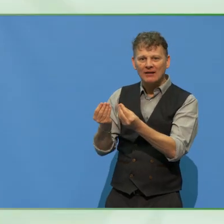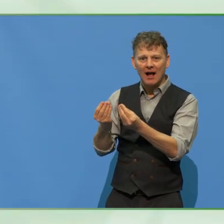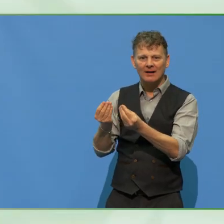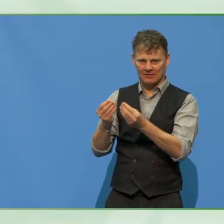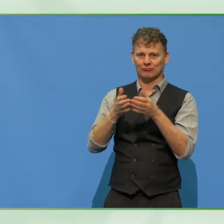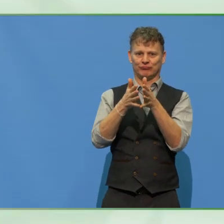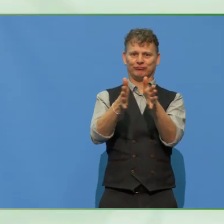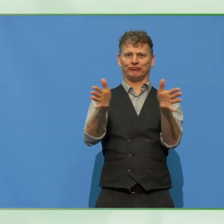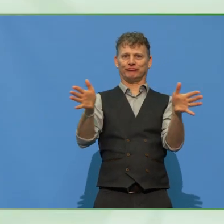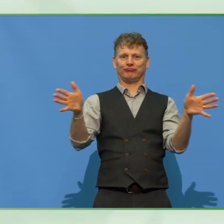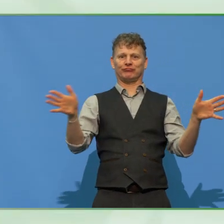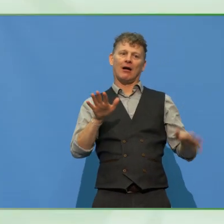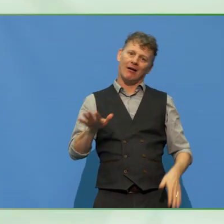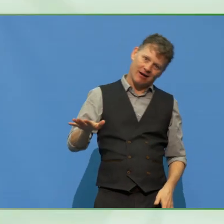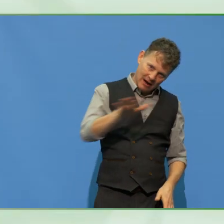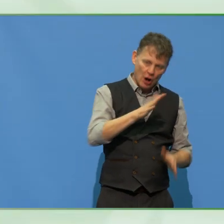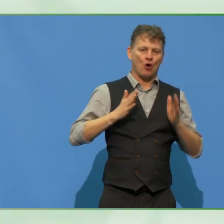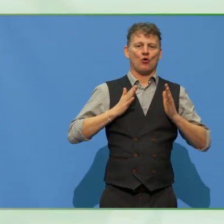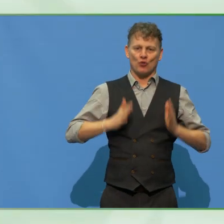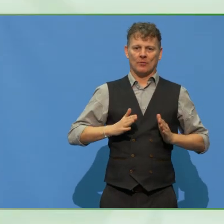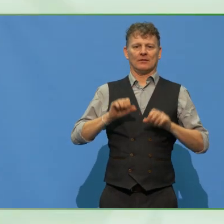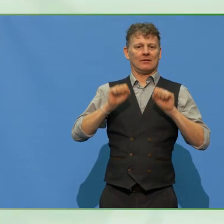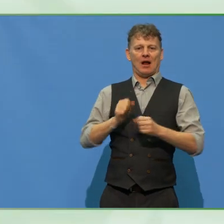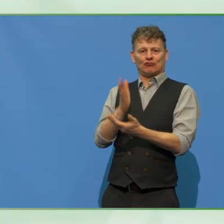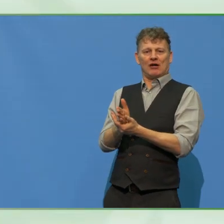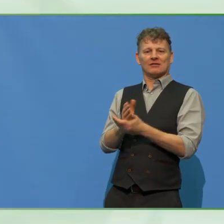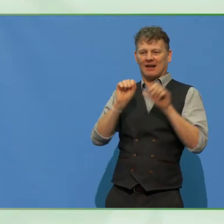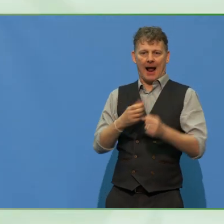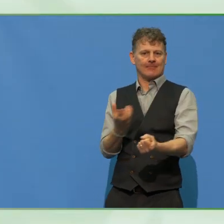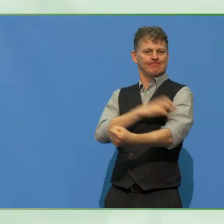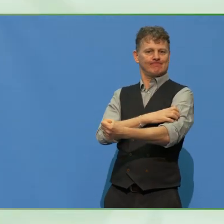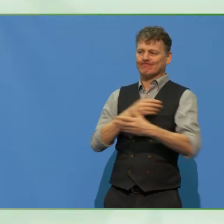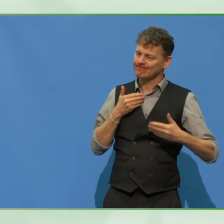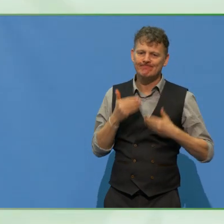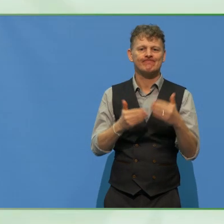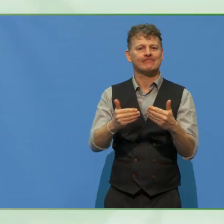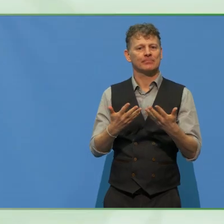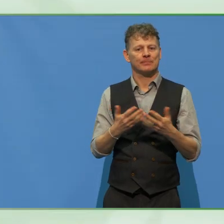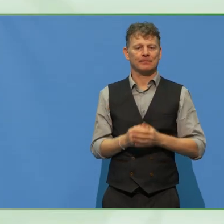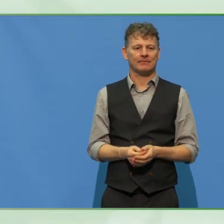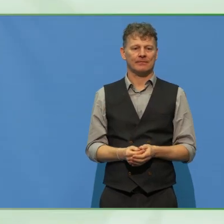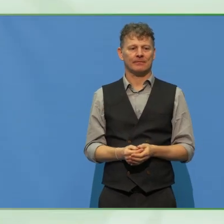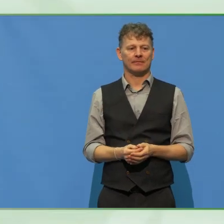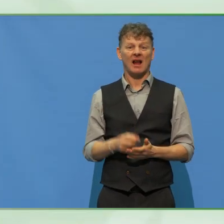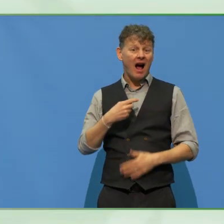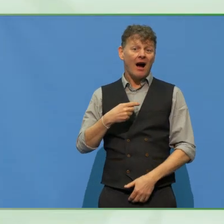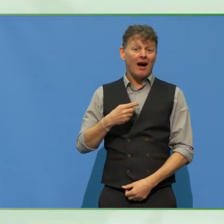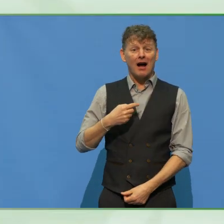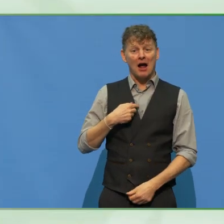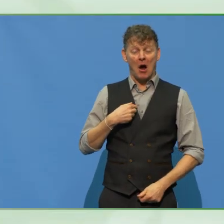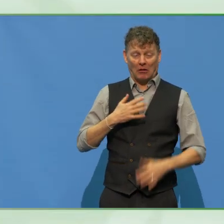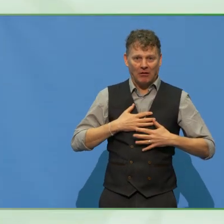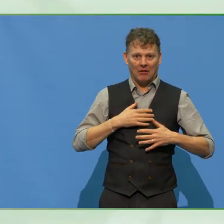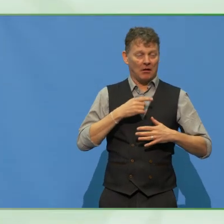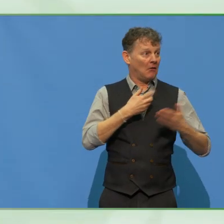humanity. And so I was humbled in the beginning. I will be honest, I was like, really?